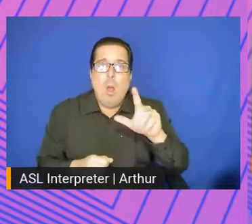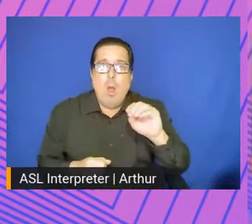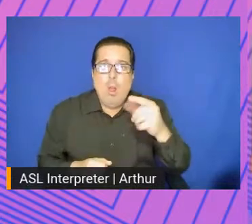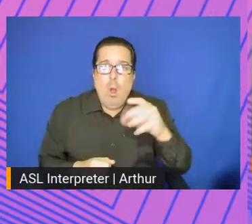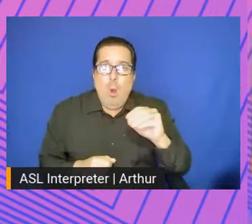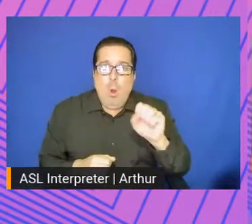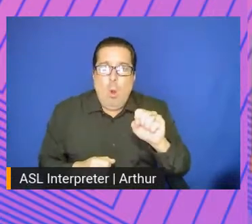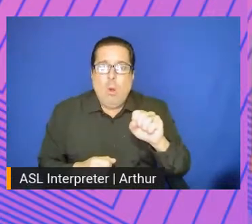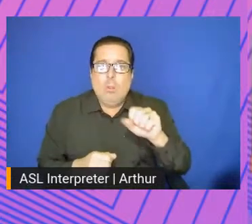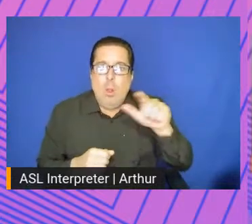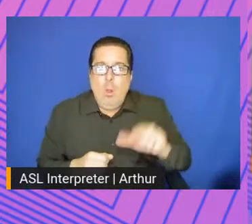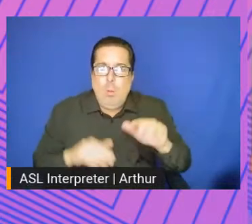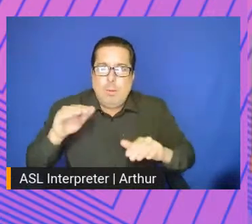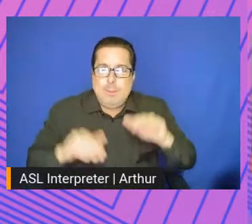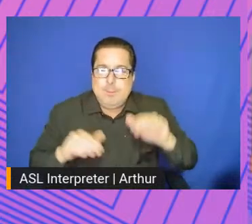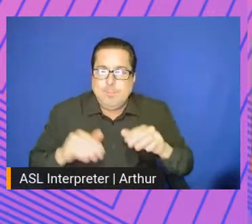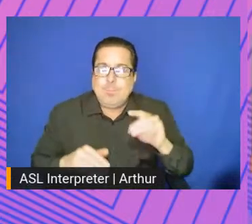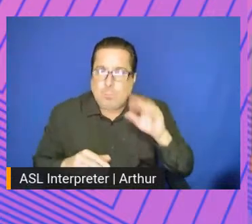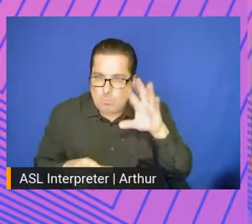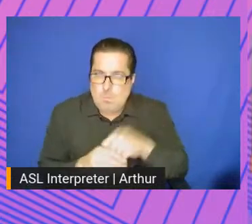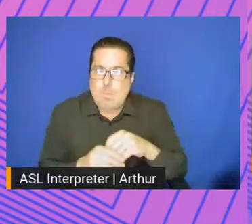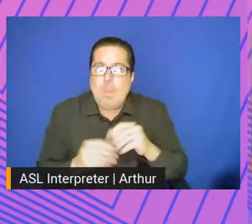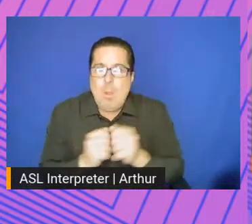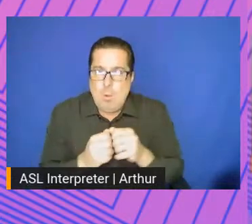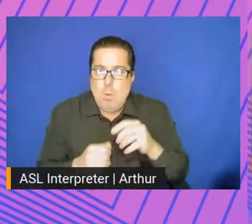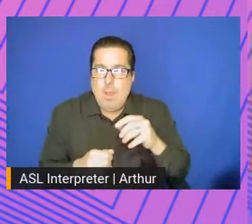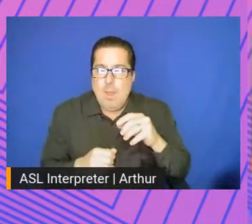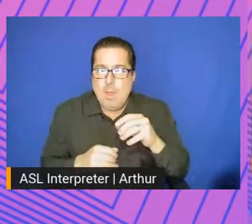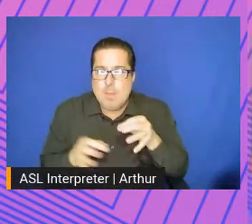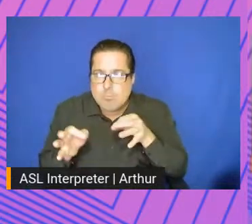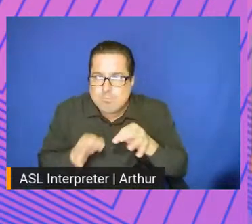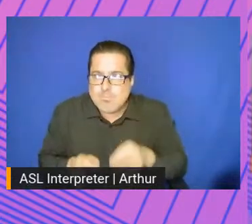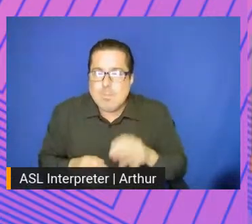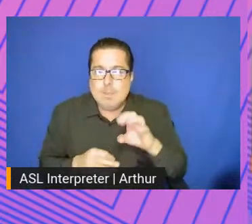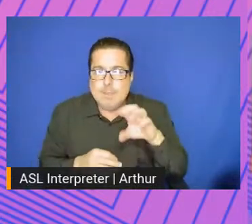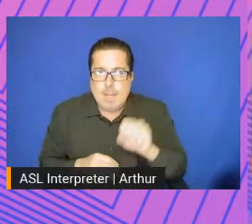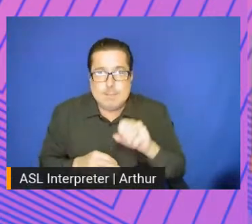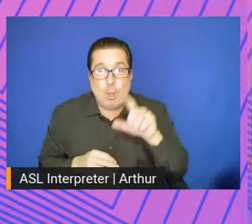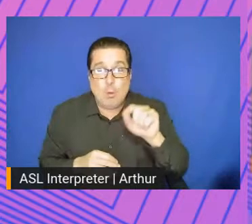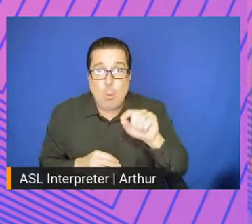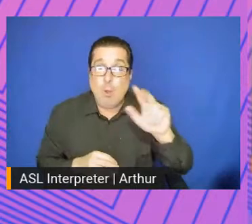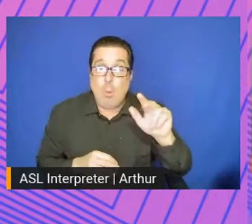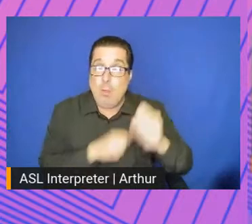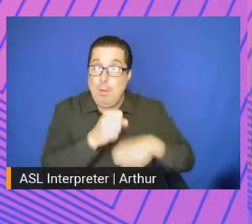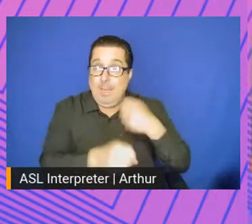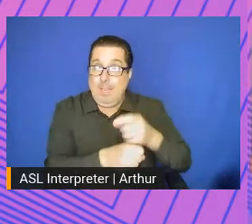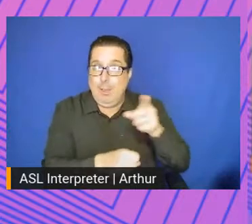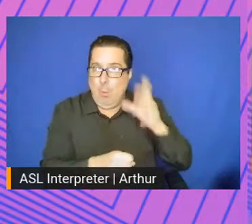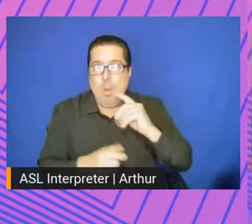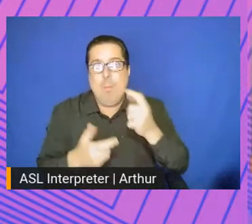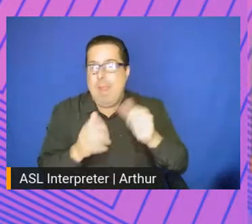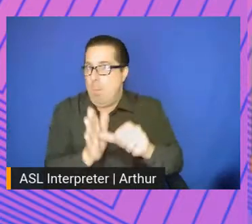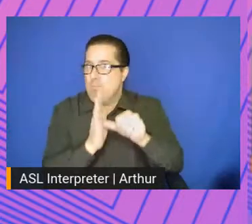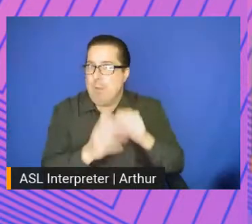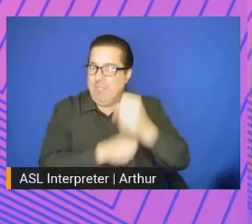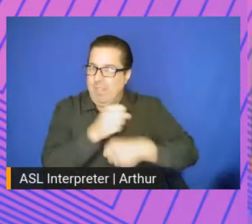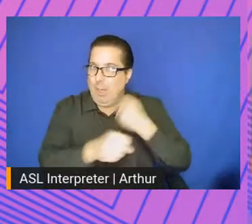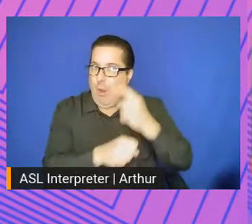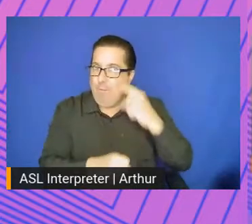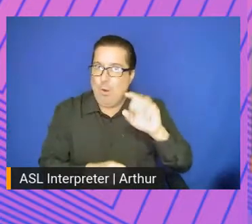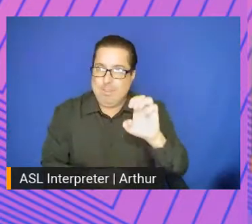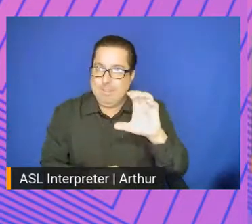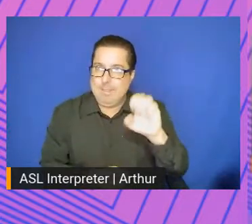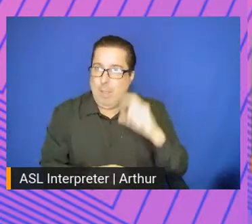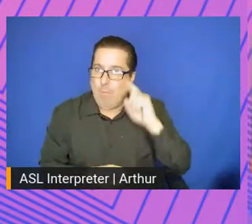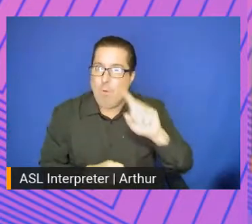really just starting to scratch the surface for ECS Anywhere. So 2023 is going to be an impressive year for ECS Anywhere with all the plans